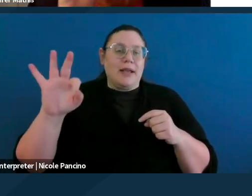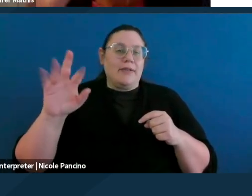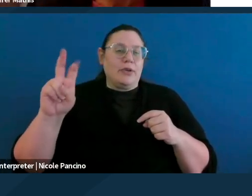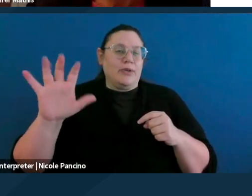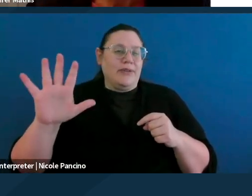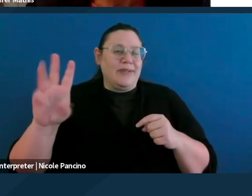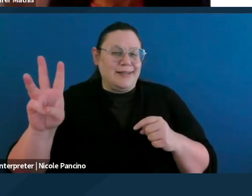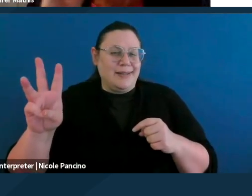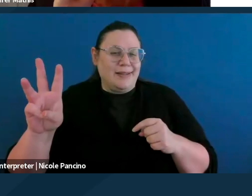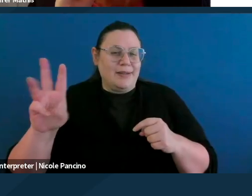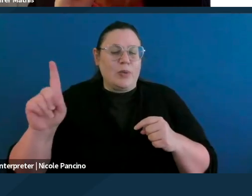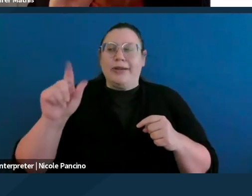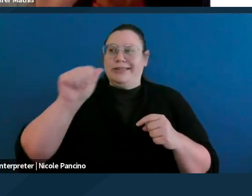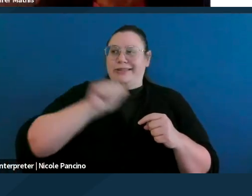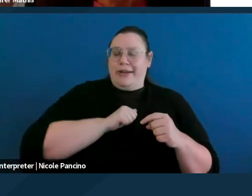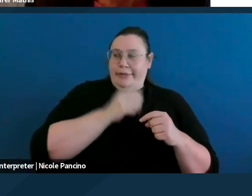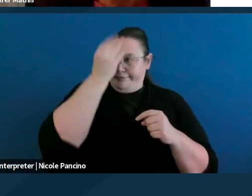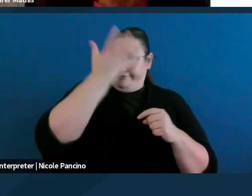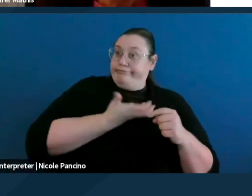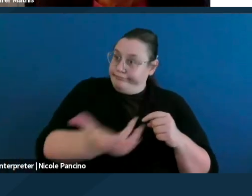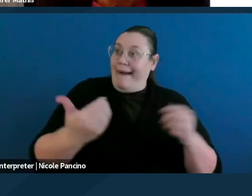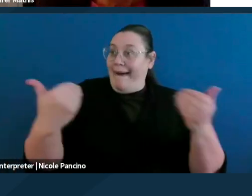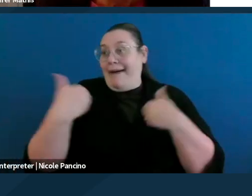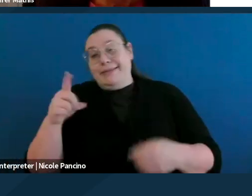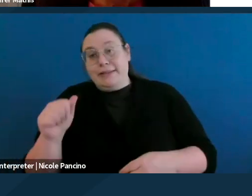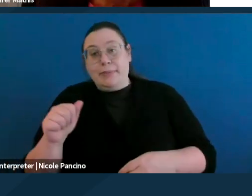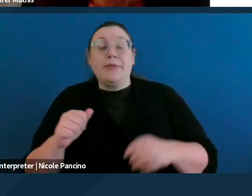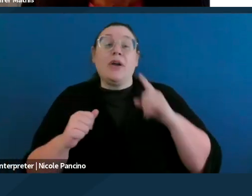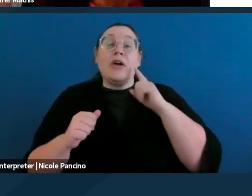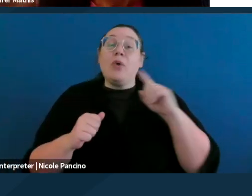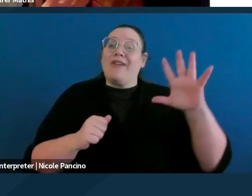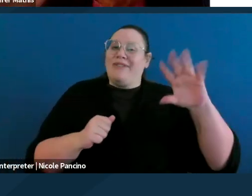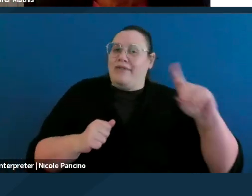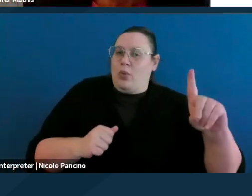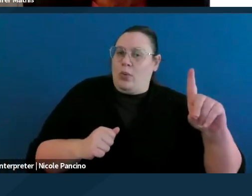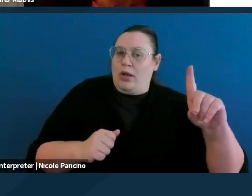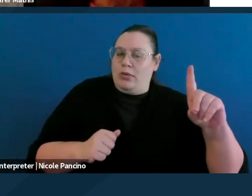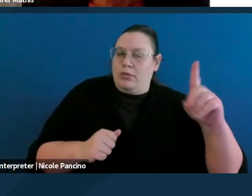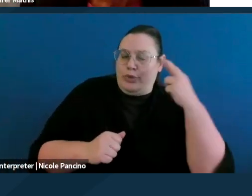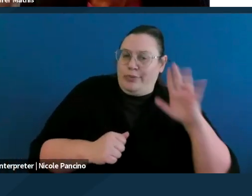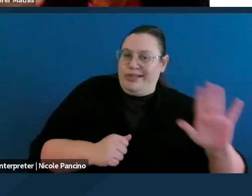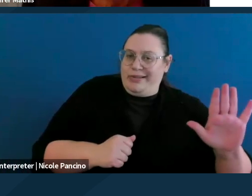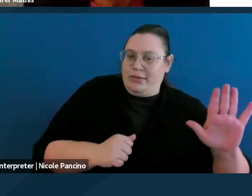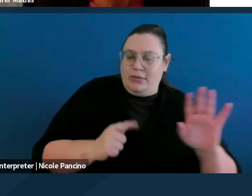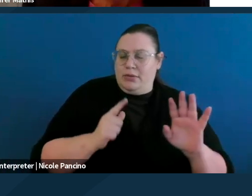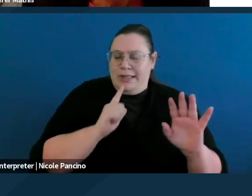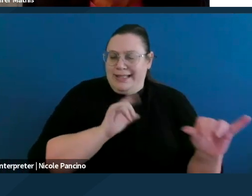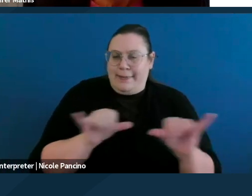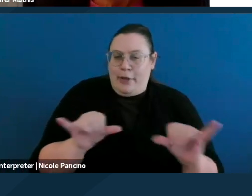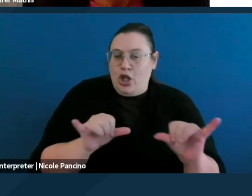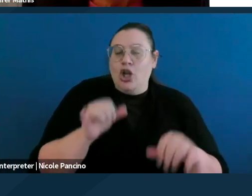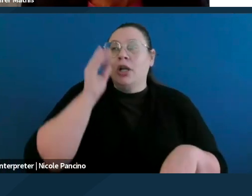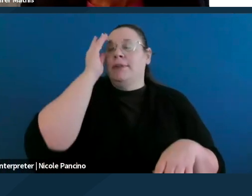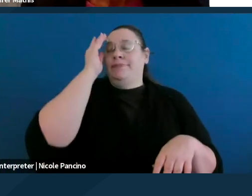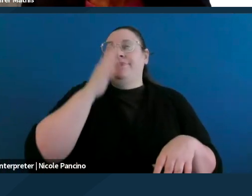SF-256 is where you self-identify as having a disability for 501 purposes. So it's very similar. The idea is